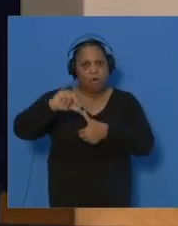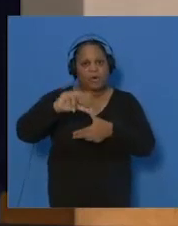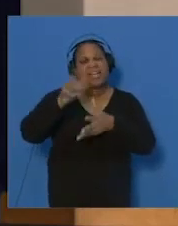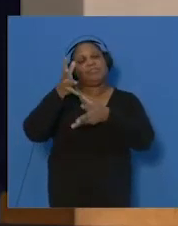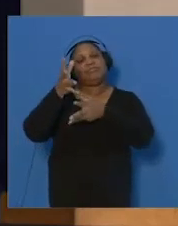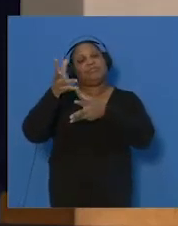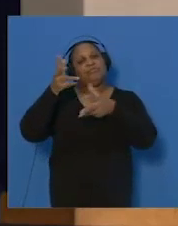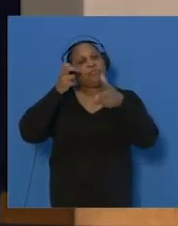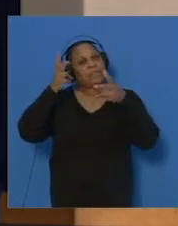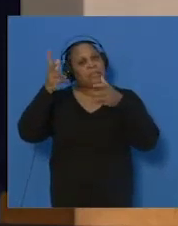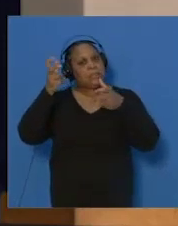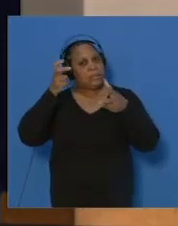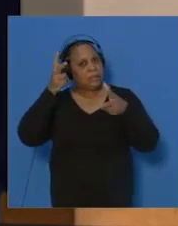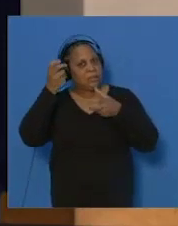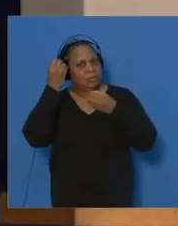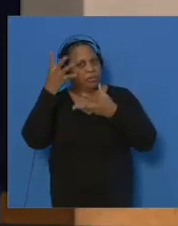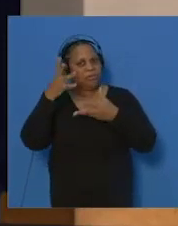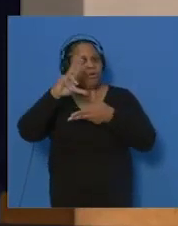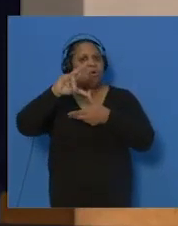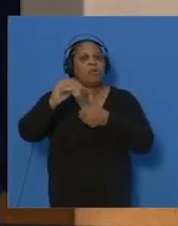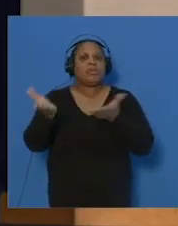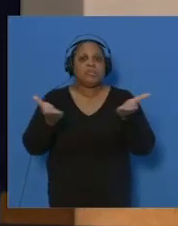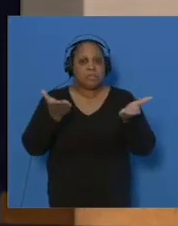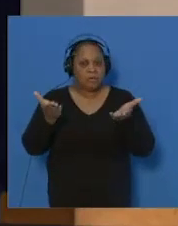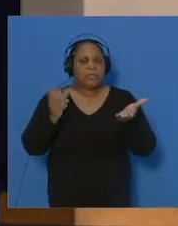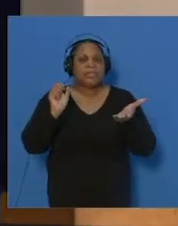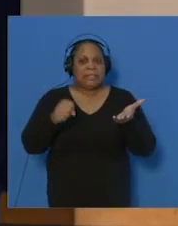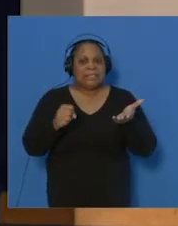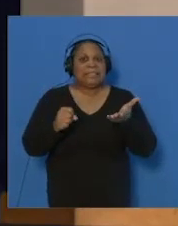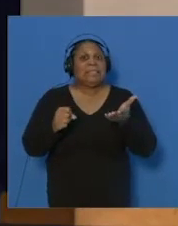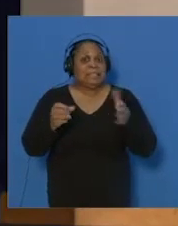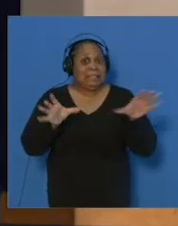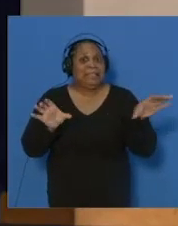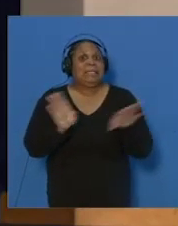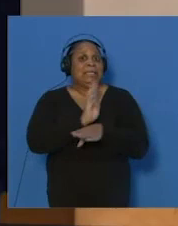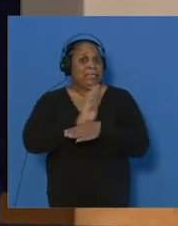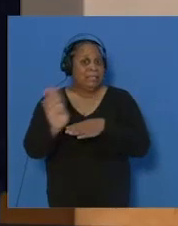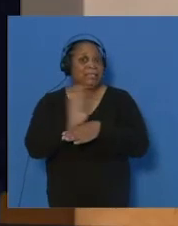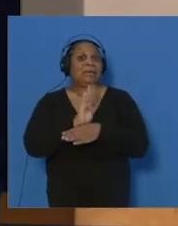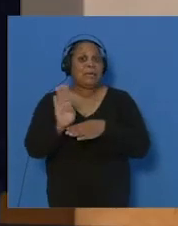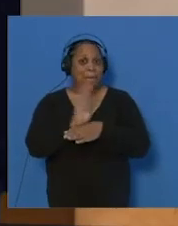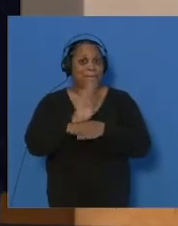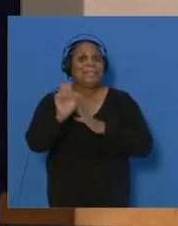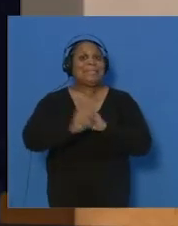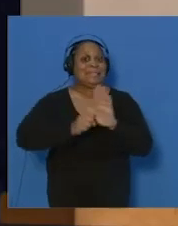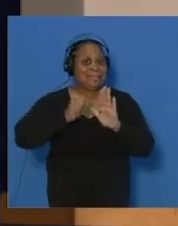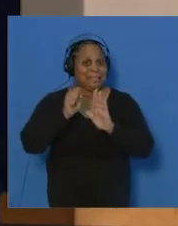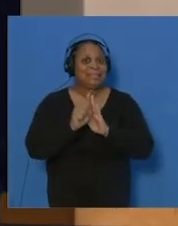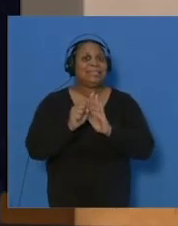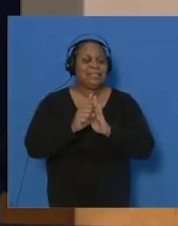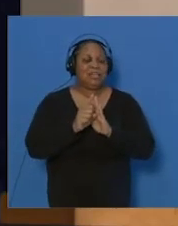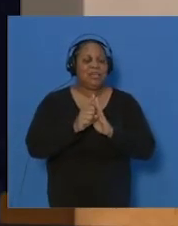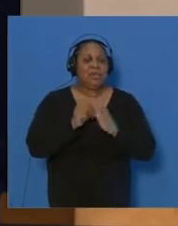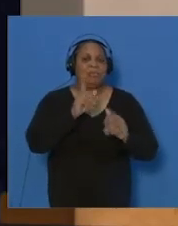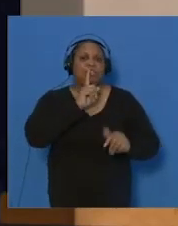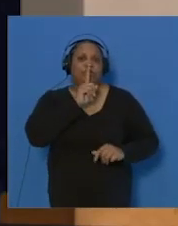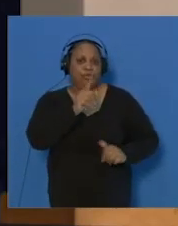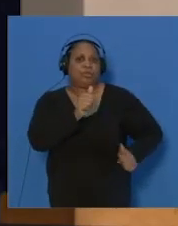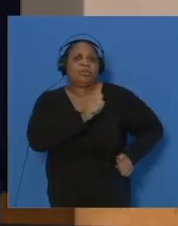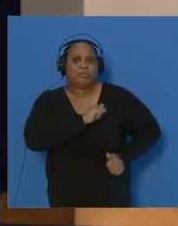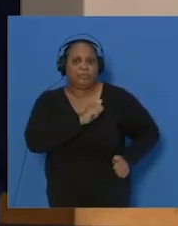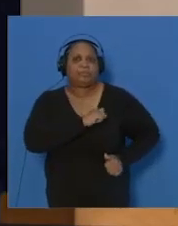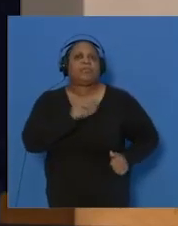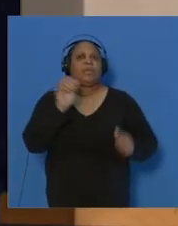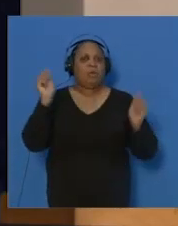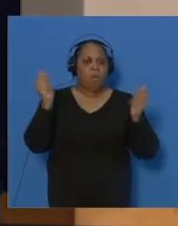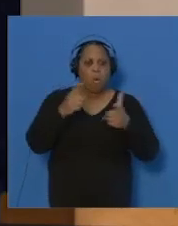information over the last 2 weeks from the Hurricane Service that it's going to be a pretty active season. And so we want to make sure that the Bermuda Regiment is prepared, that the Durham is prepared, that we have